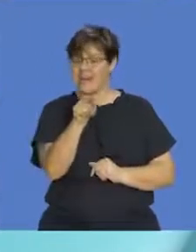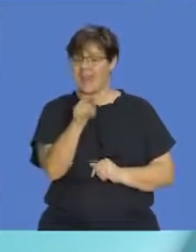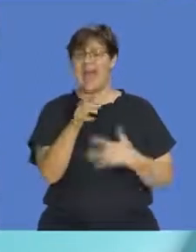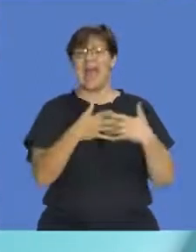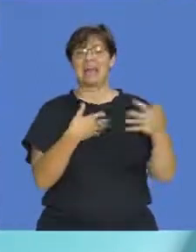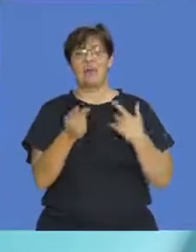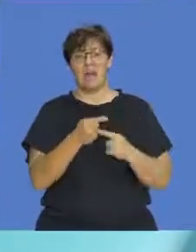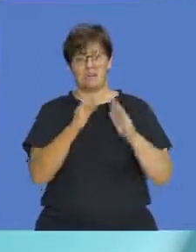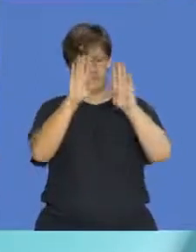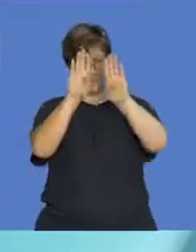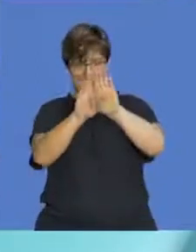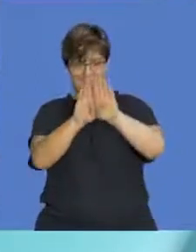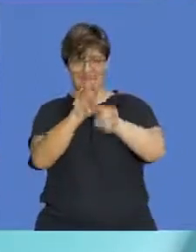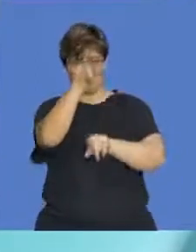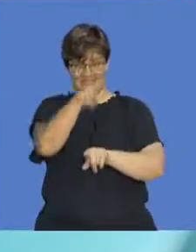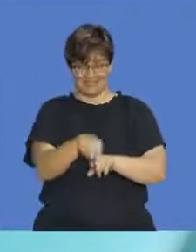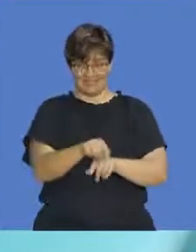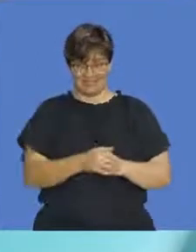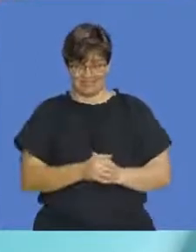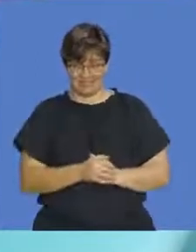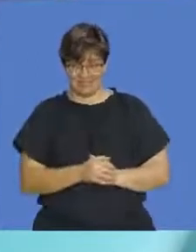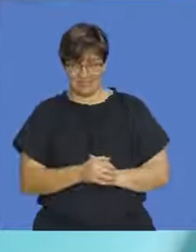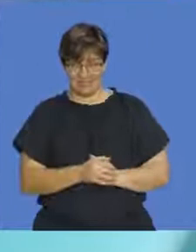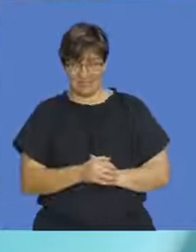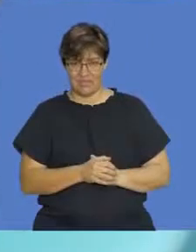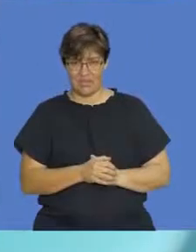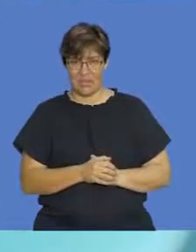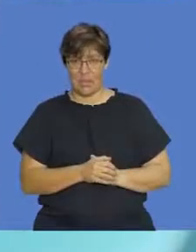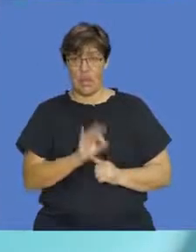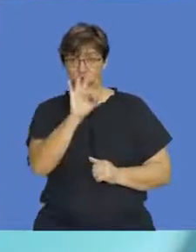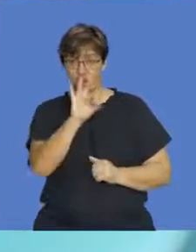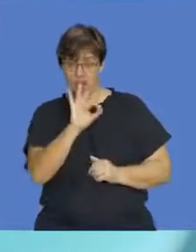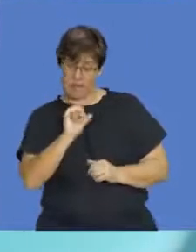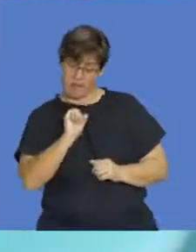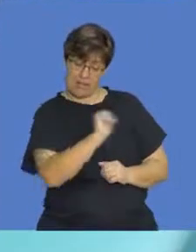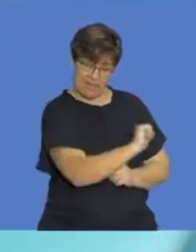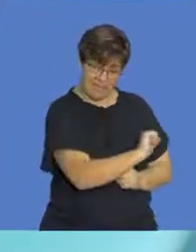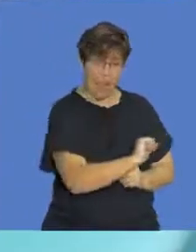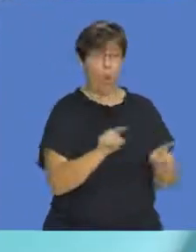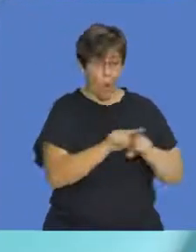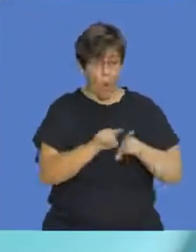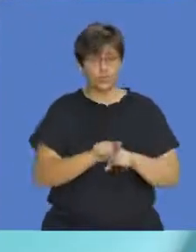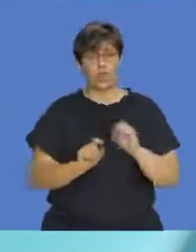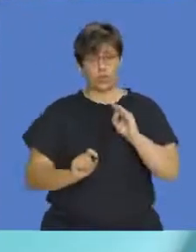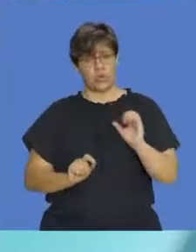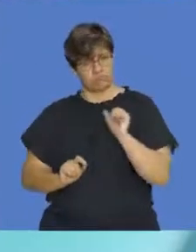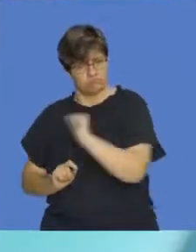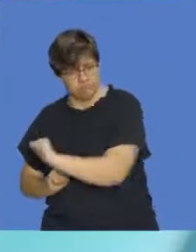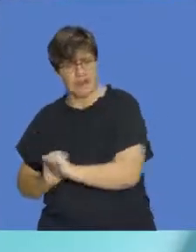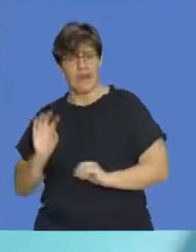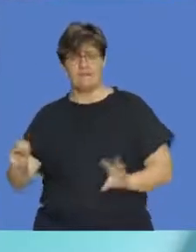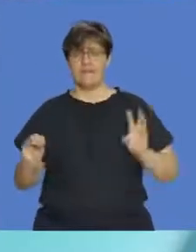with what's in the intersection. You see, 3 belongs to both x as well